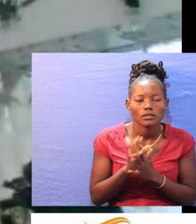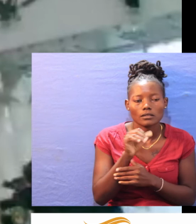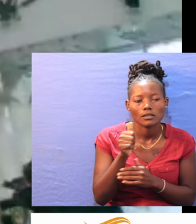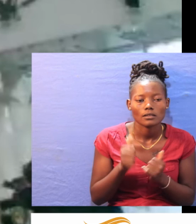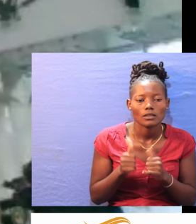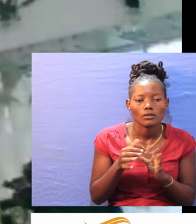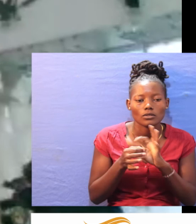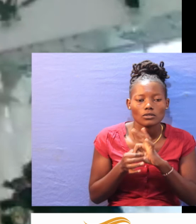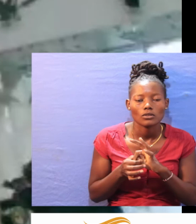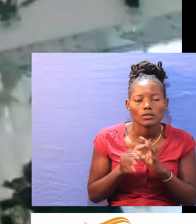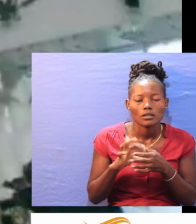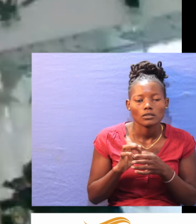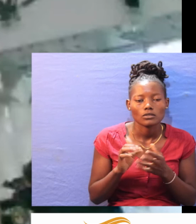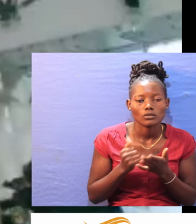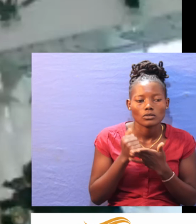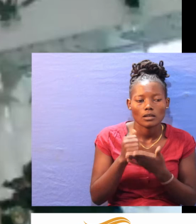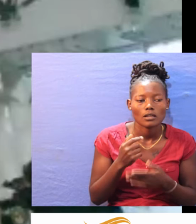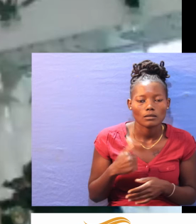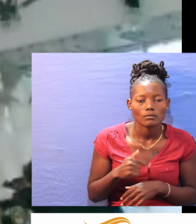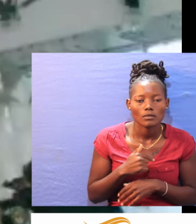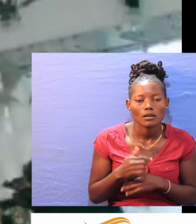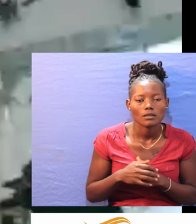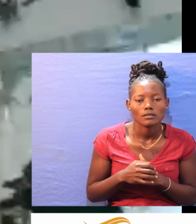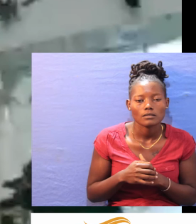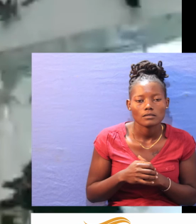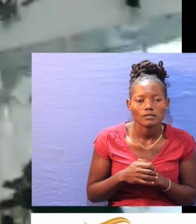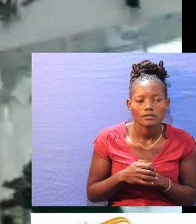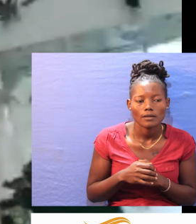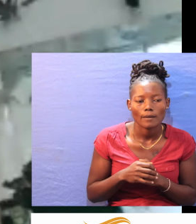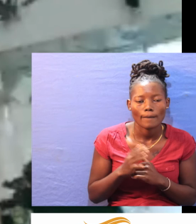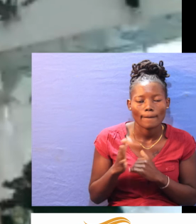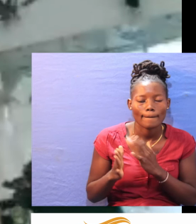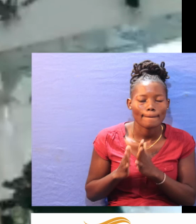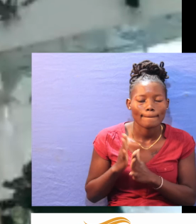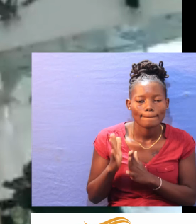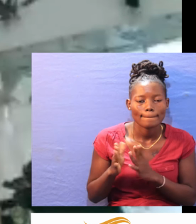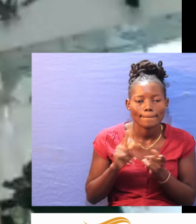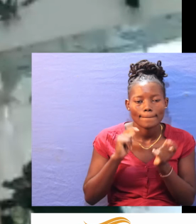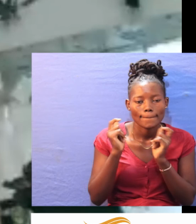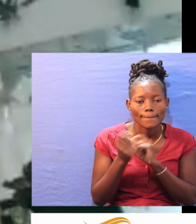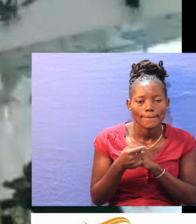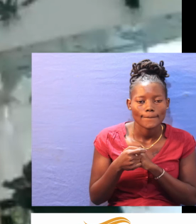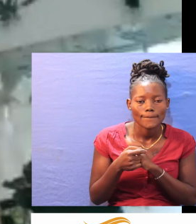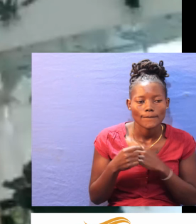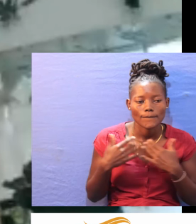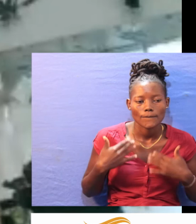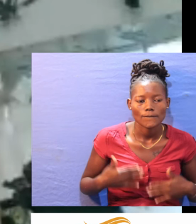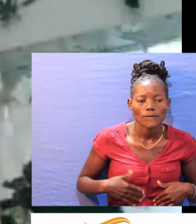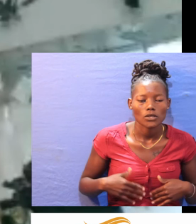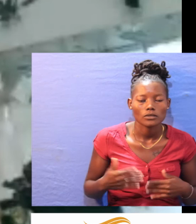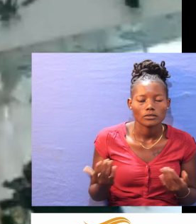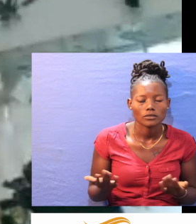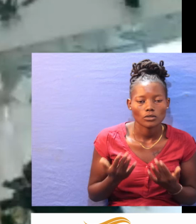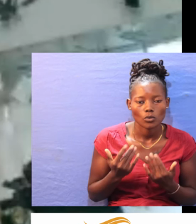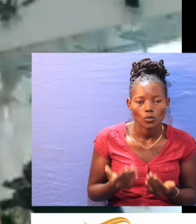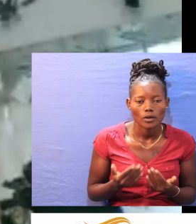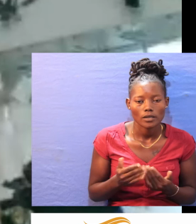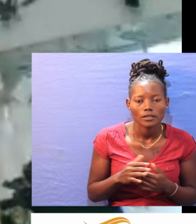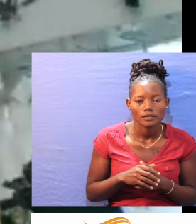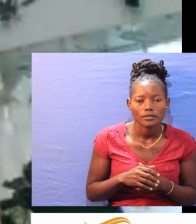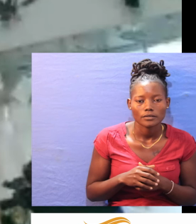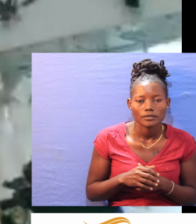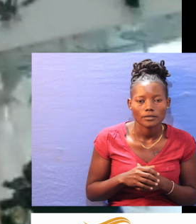to help us, with the strategies to change the body weight. We just can't